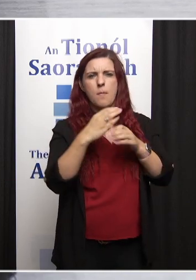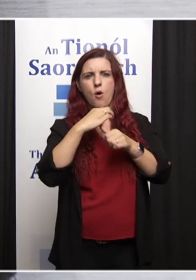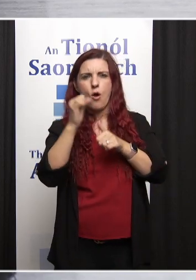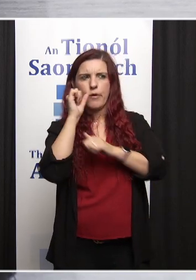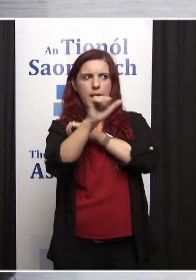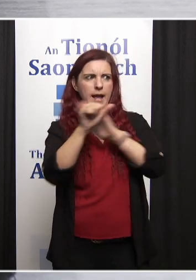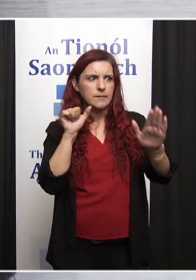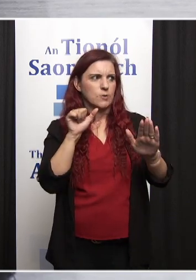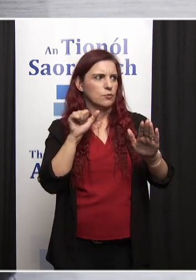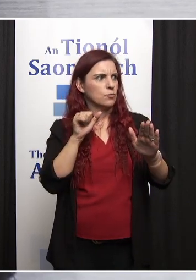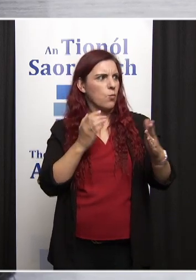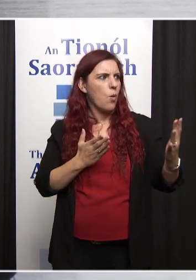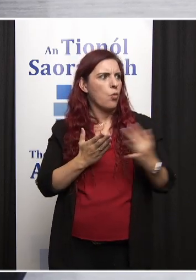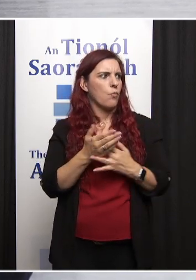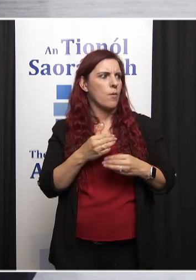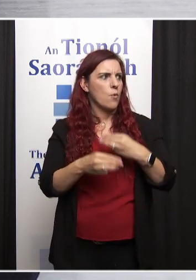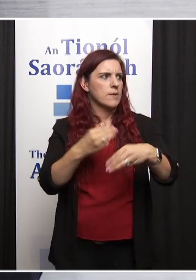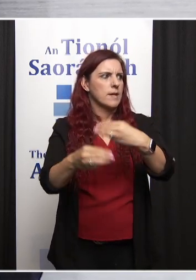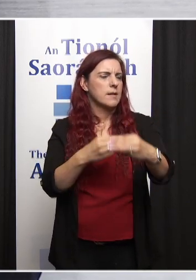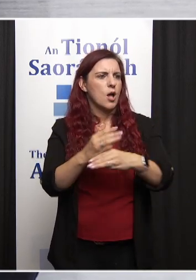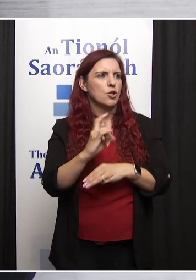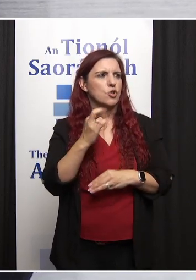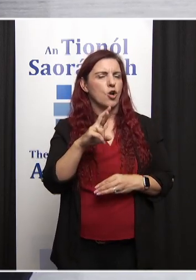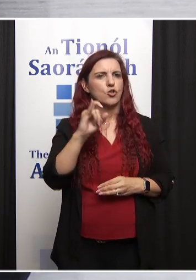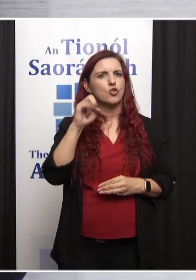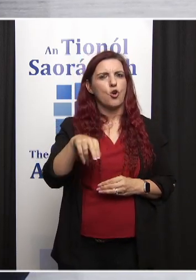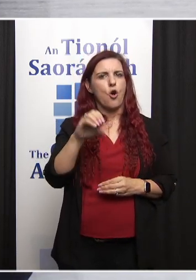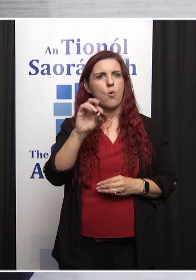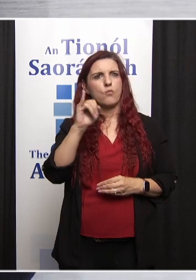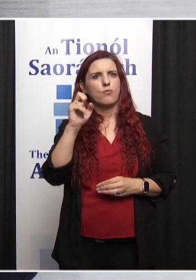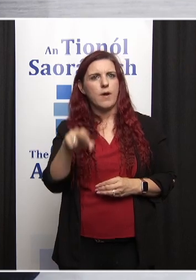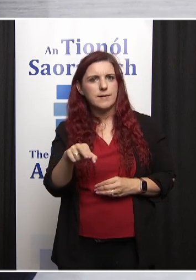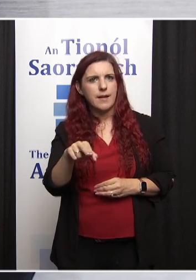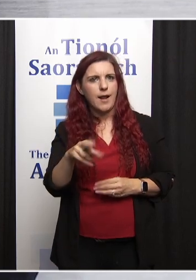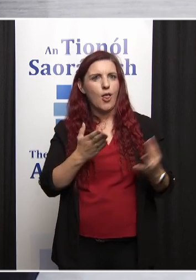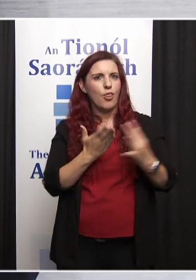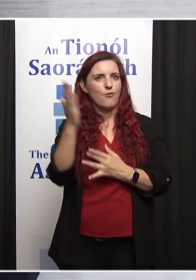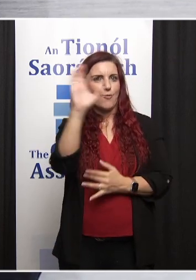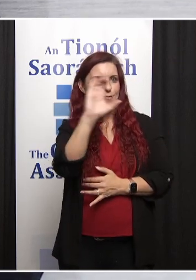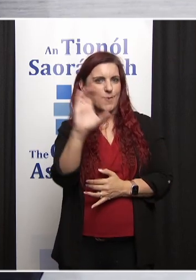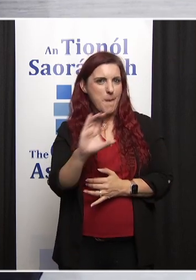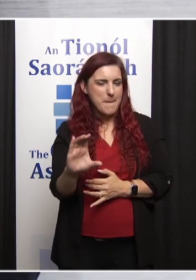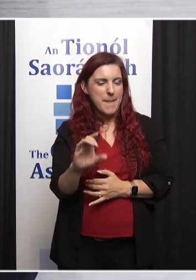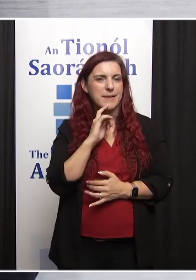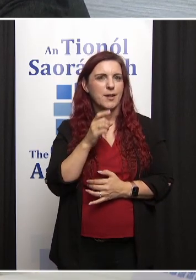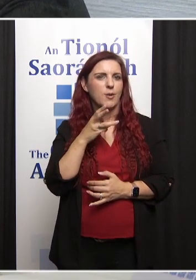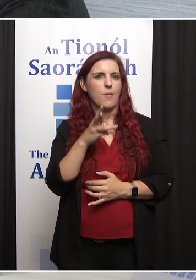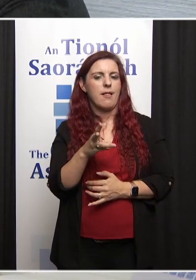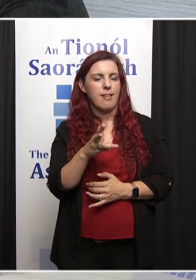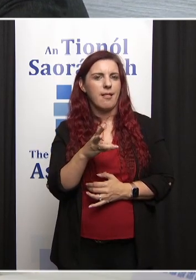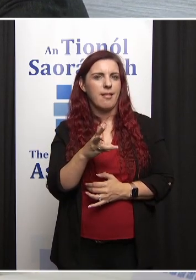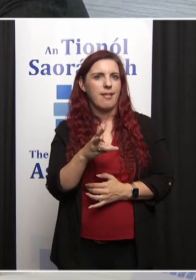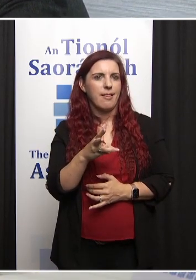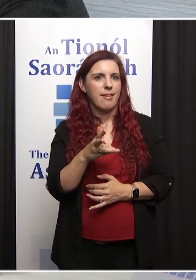have been with us on this journey. Dr. Sean O'Riordan, who joined us via Zoom, and it's great to see Sean with us here today in person,